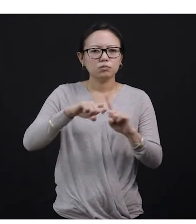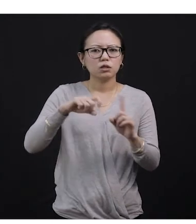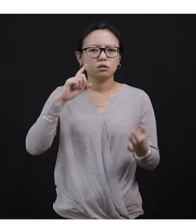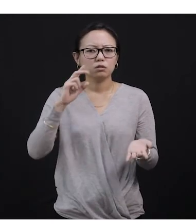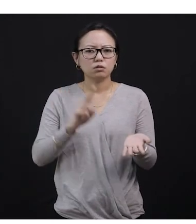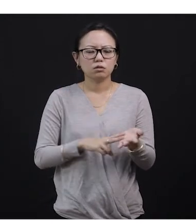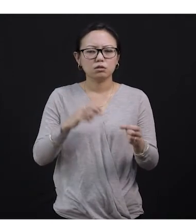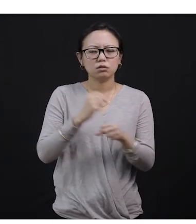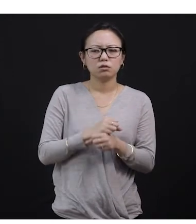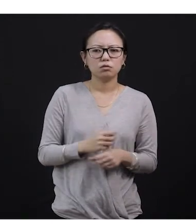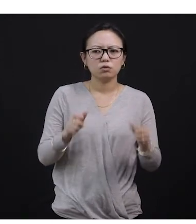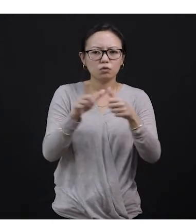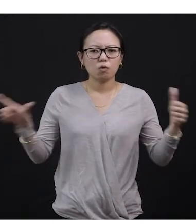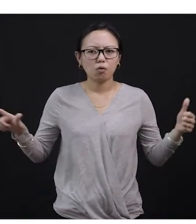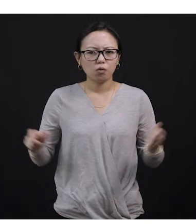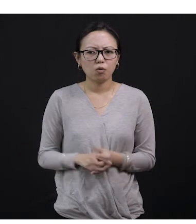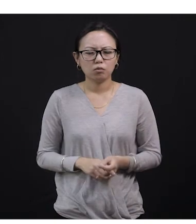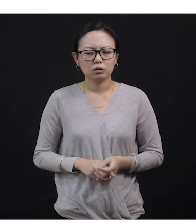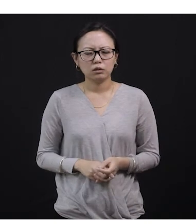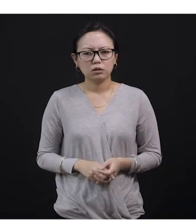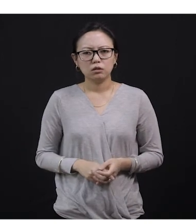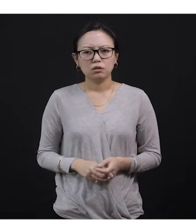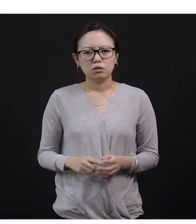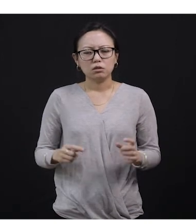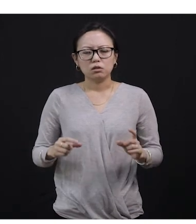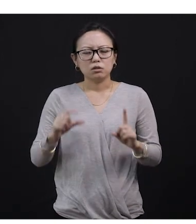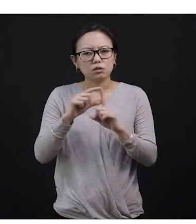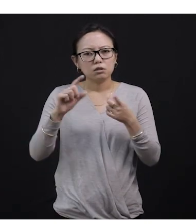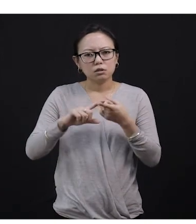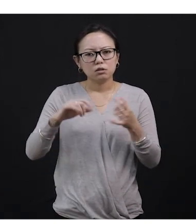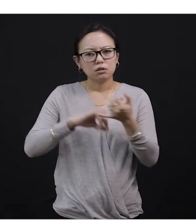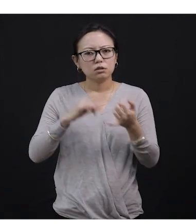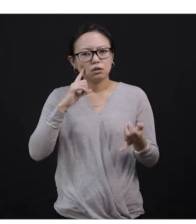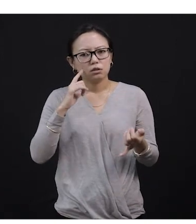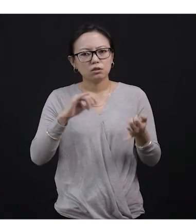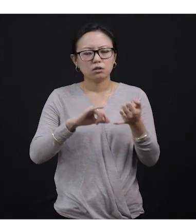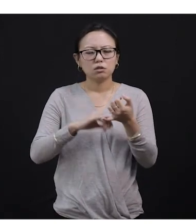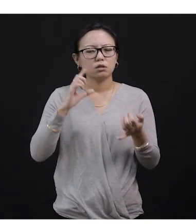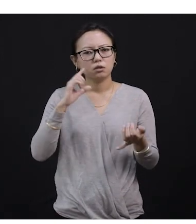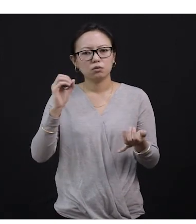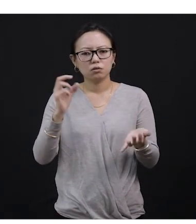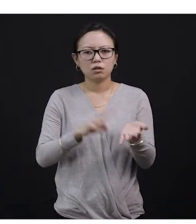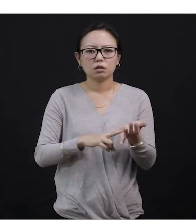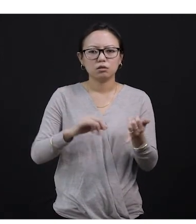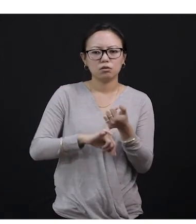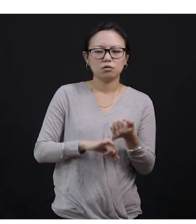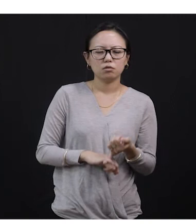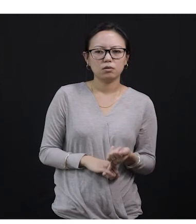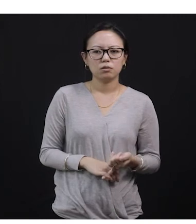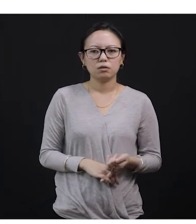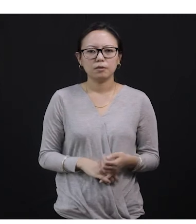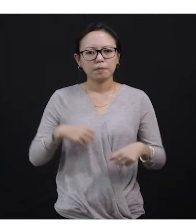So he needs some help from his people. So this Senani, Purohita and Amatya, they used to help